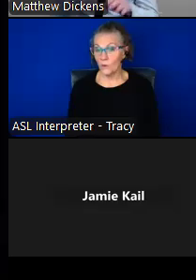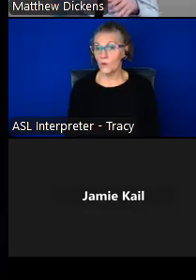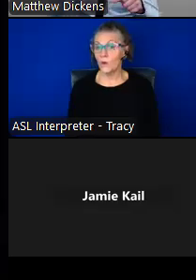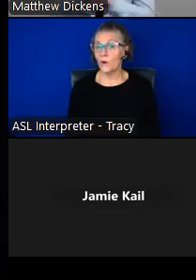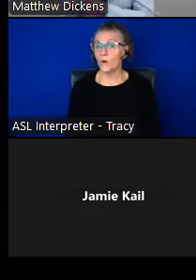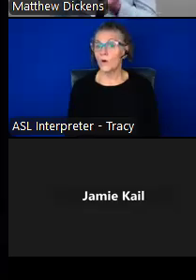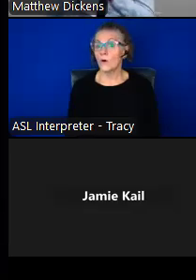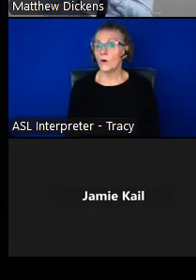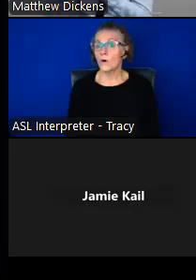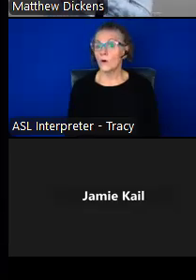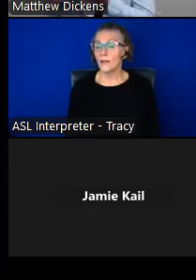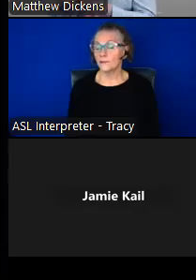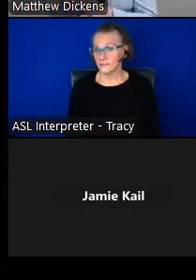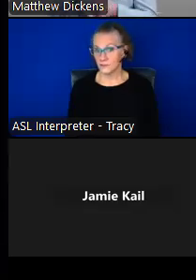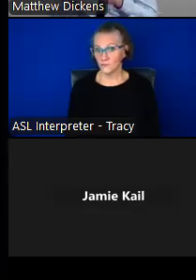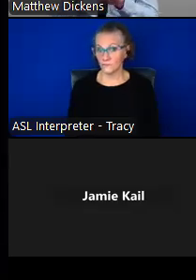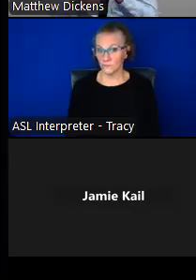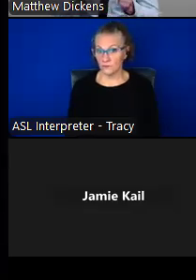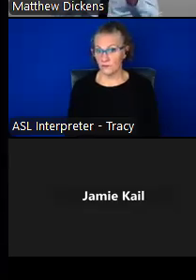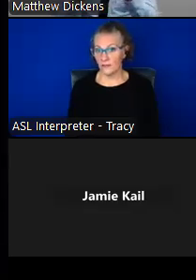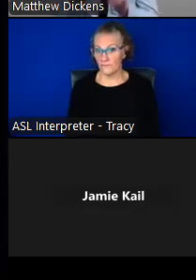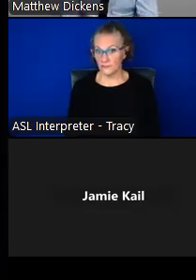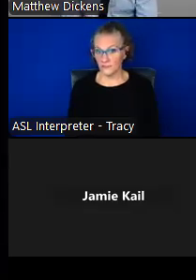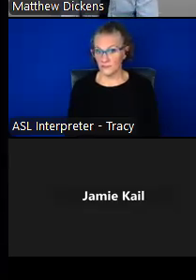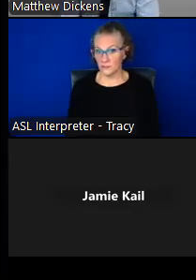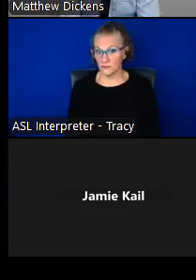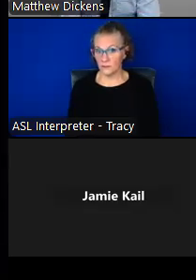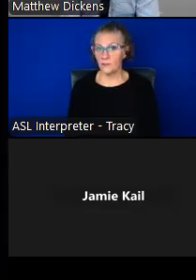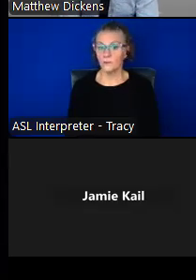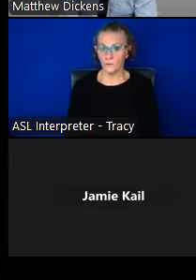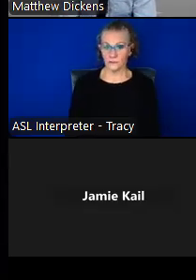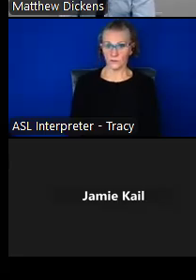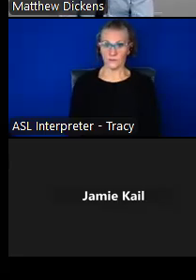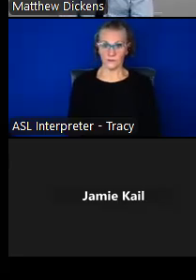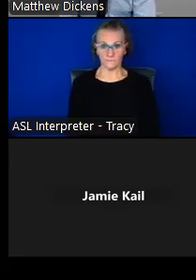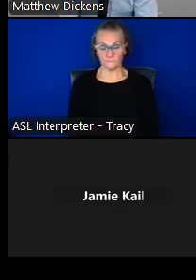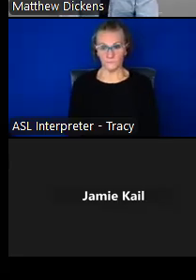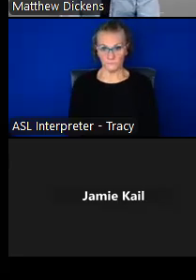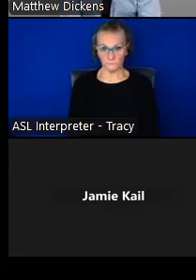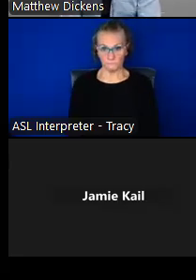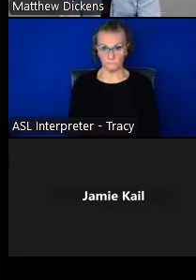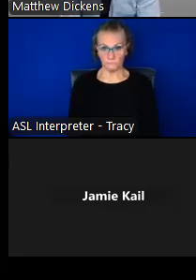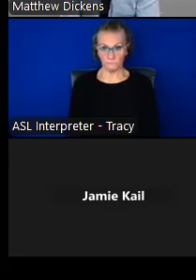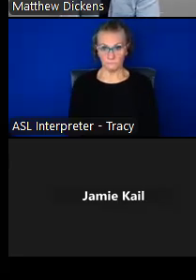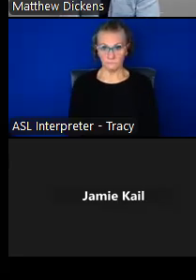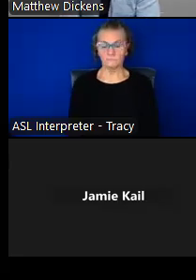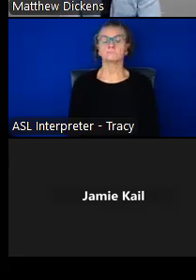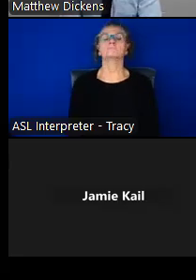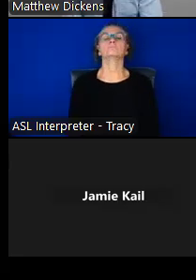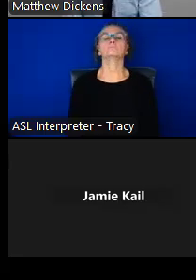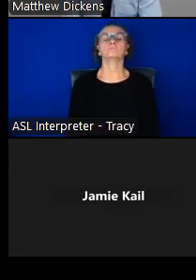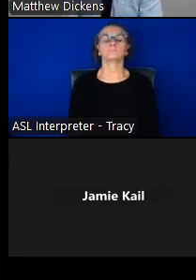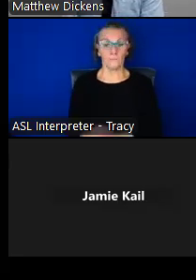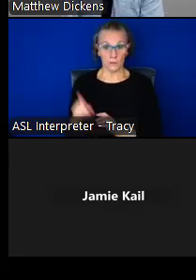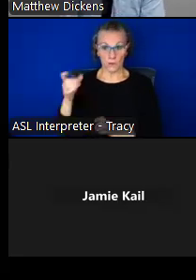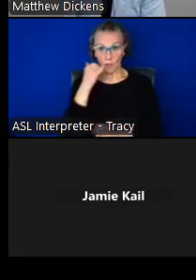protocol and doesn't do a full investigation, what is one to do? You can